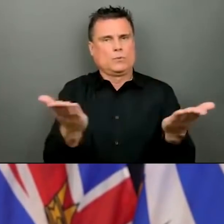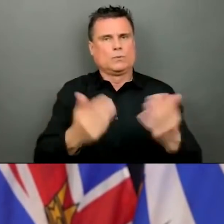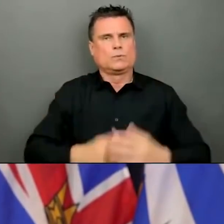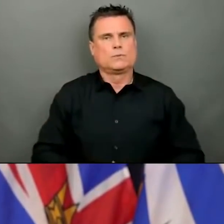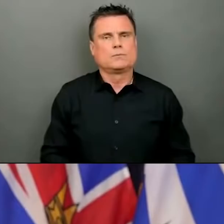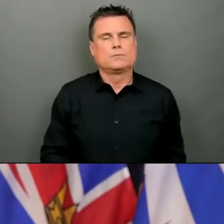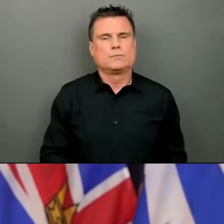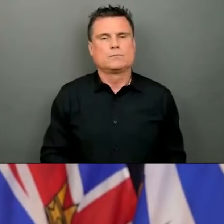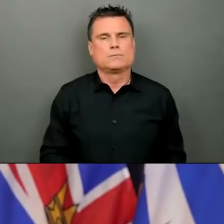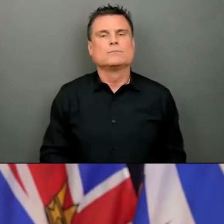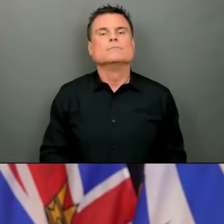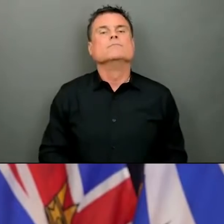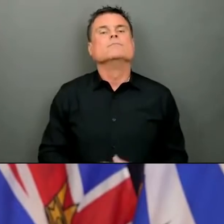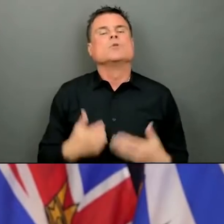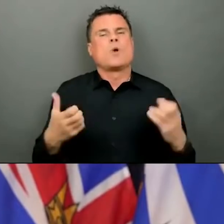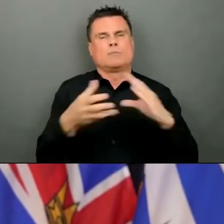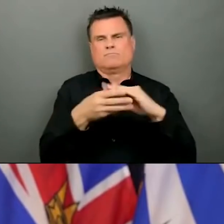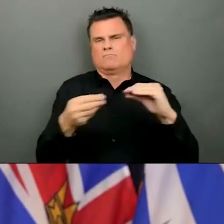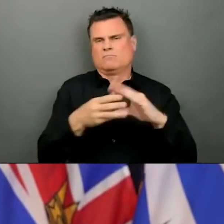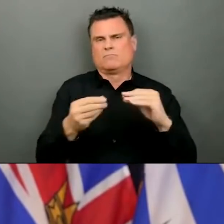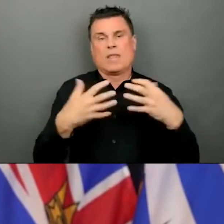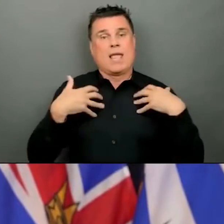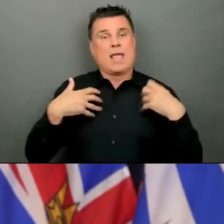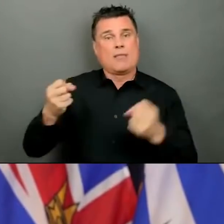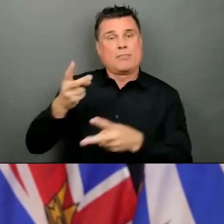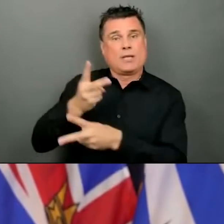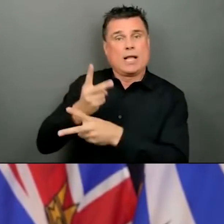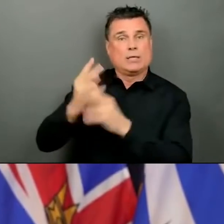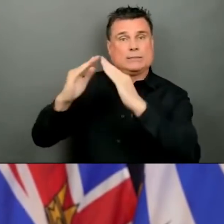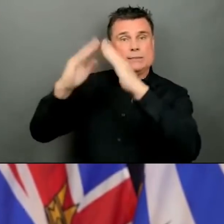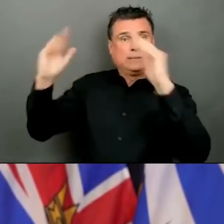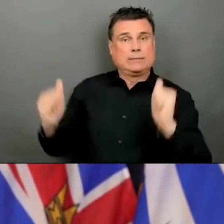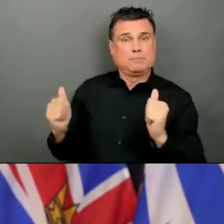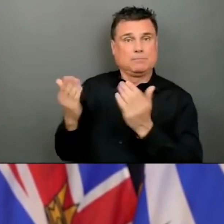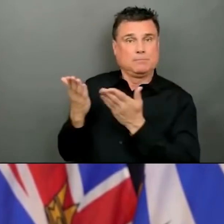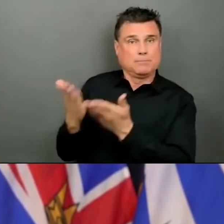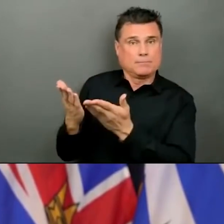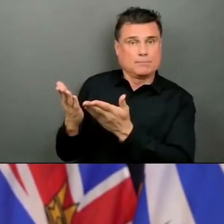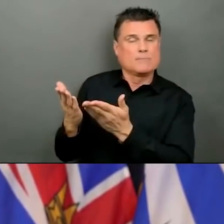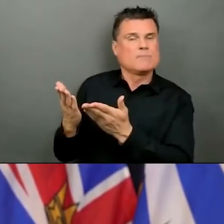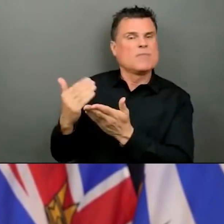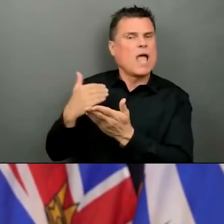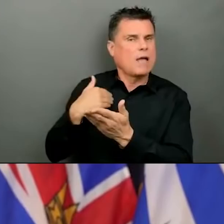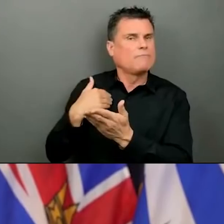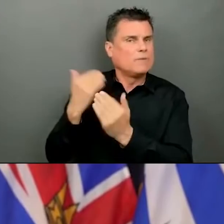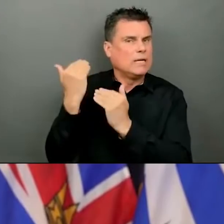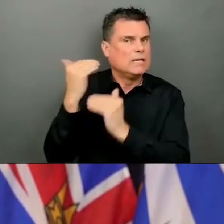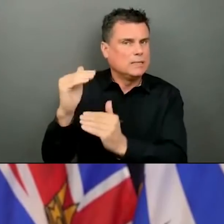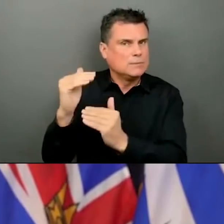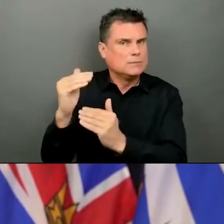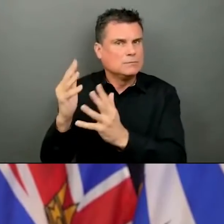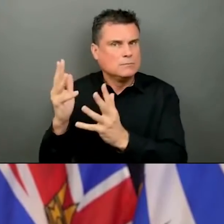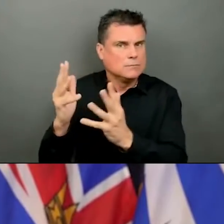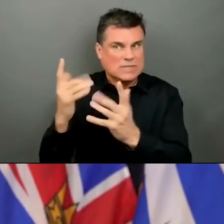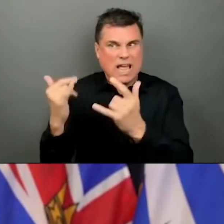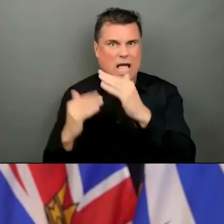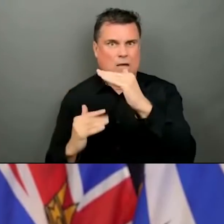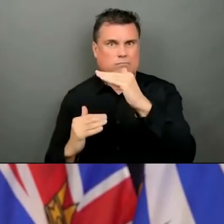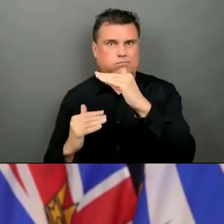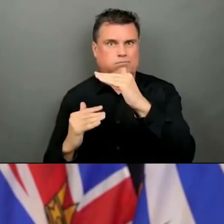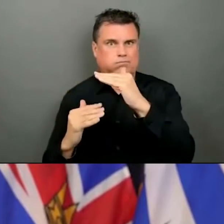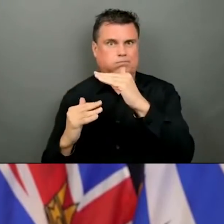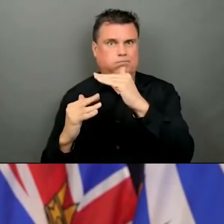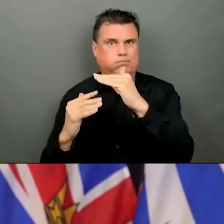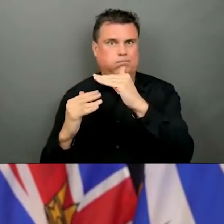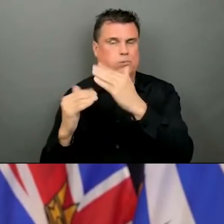care system. Again, Minister Dix and Dr. Henry will talk about impacts on our acute care system, but I want to talk a little bit about the